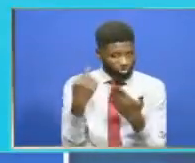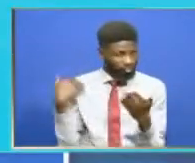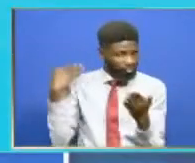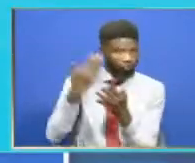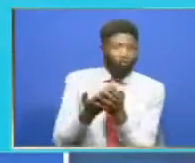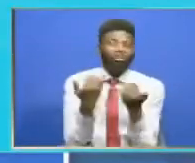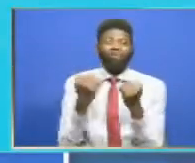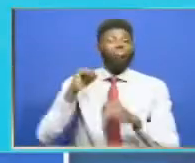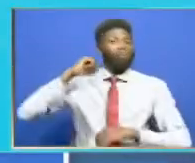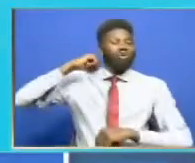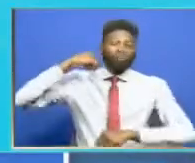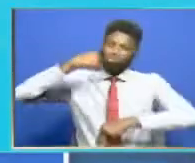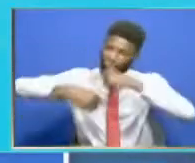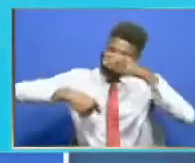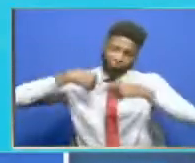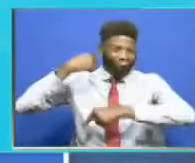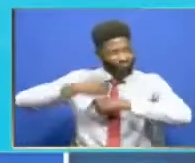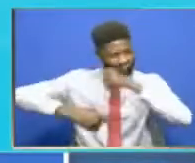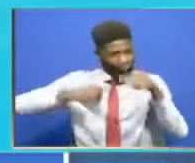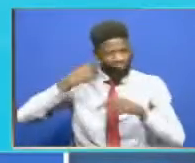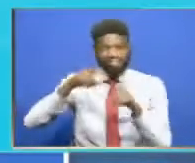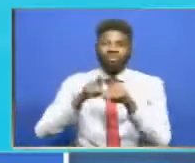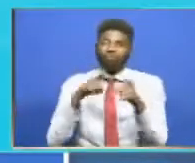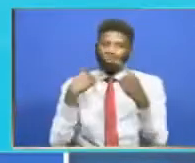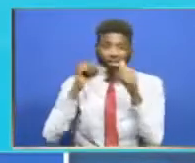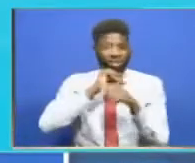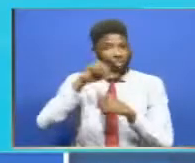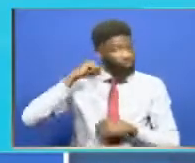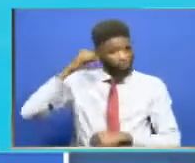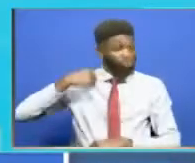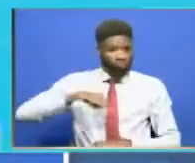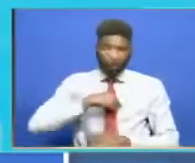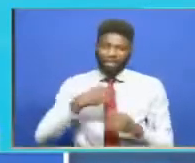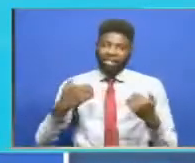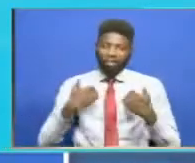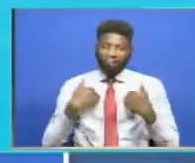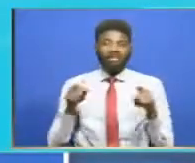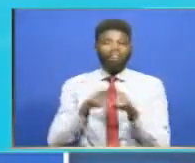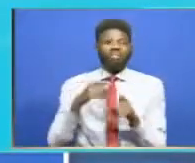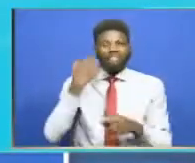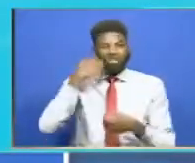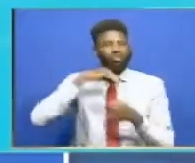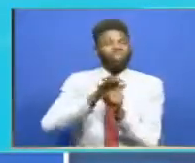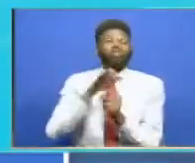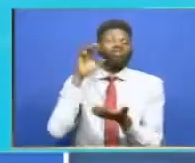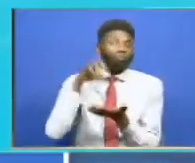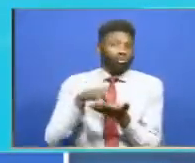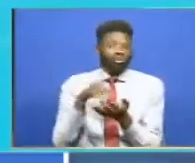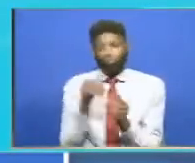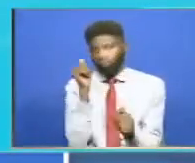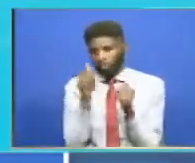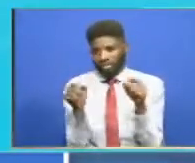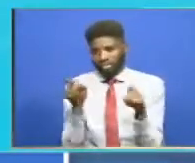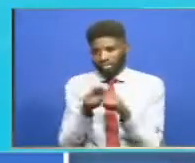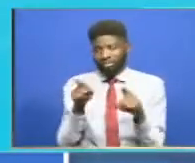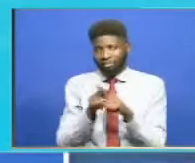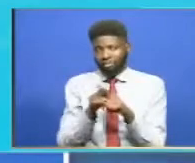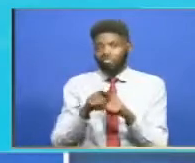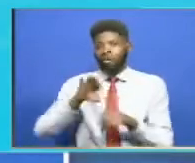the politics going on. And of course, talking about politics, we also have the COVID issue that is all over the